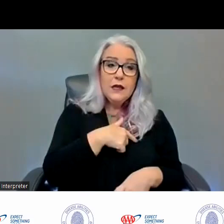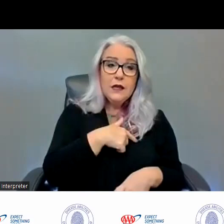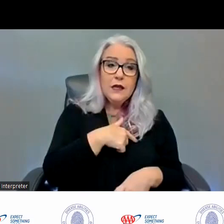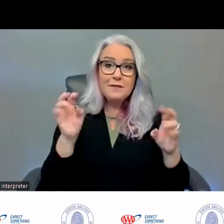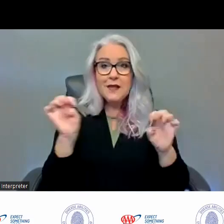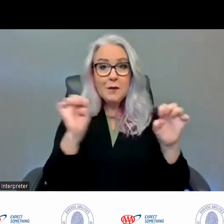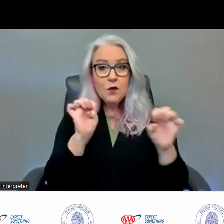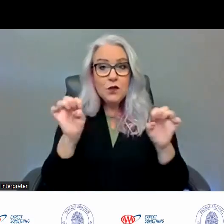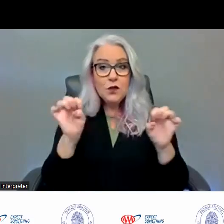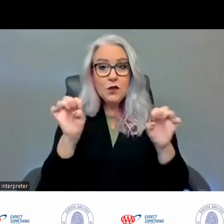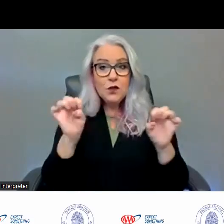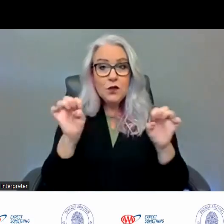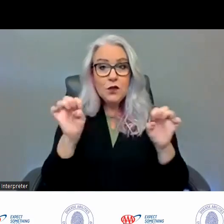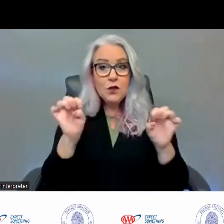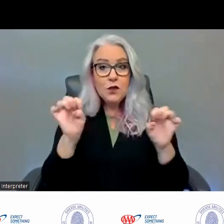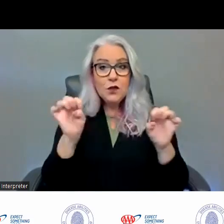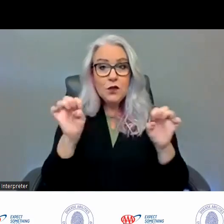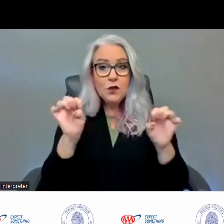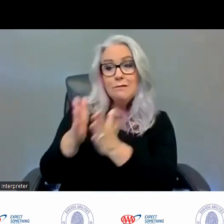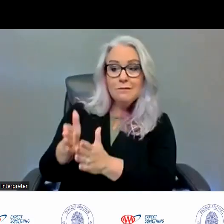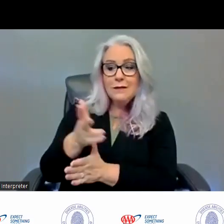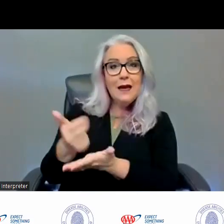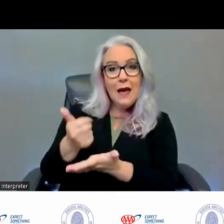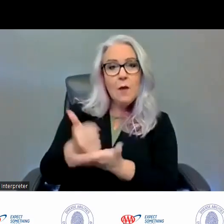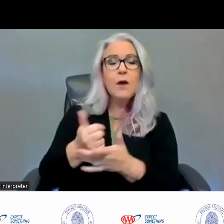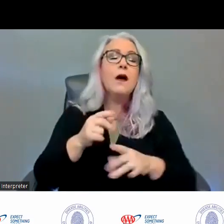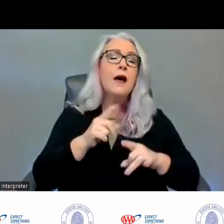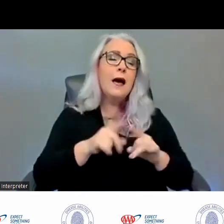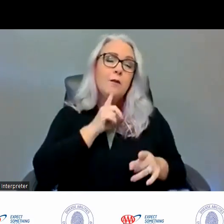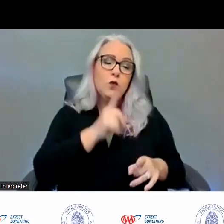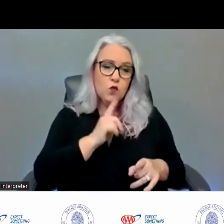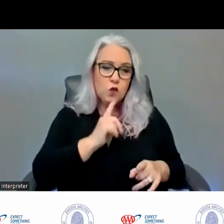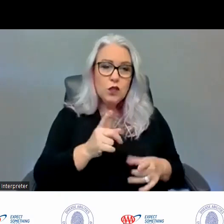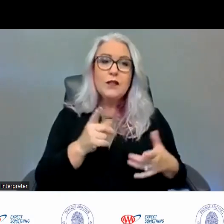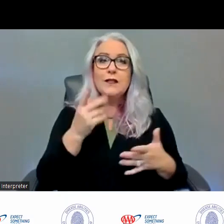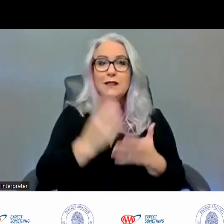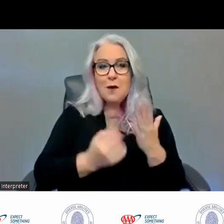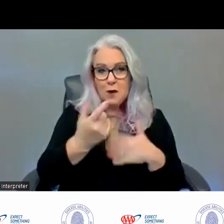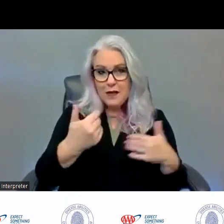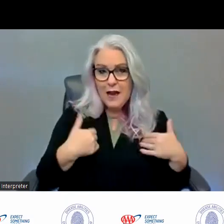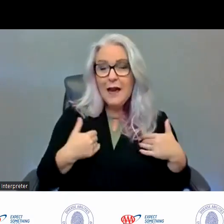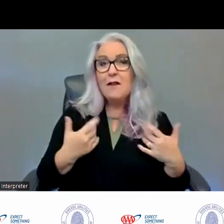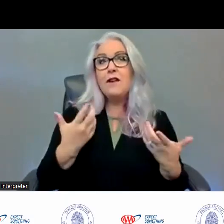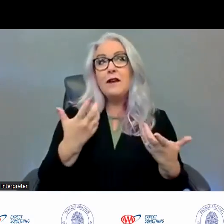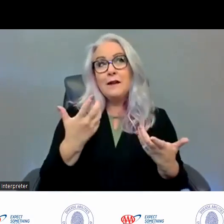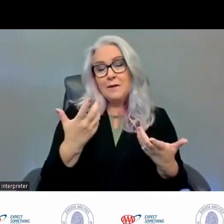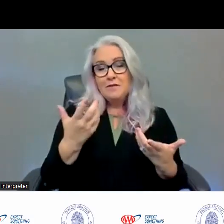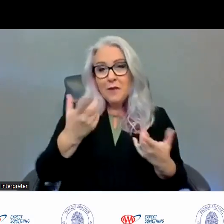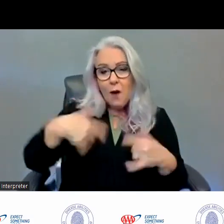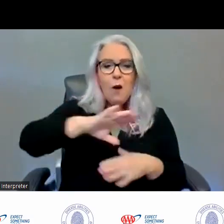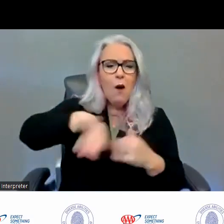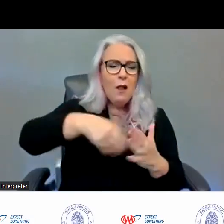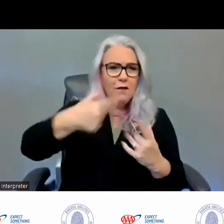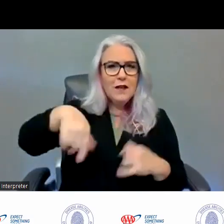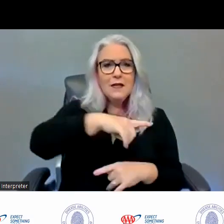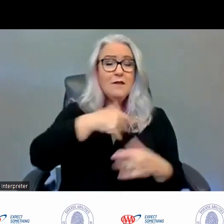sure everyone, either has had help with their car when it's broken down, me, or,